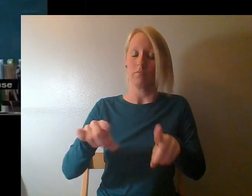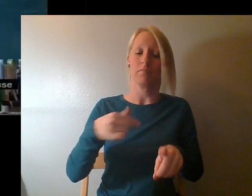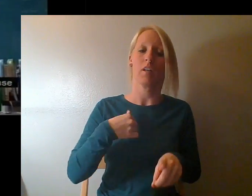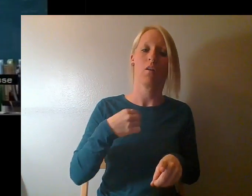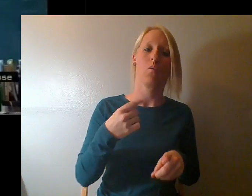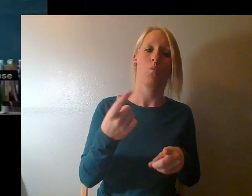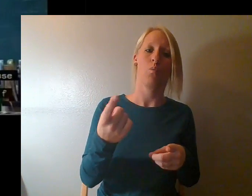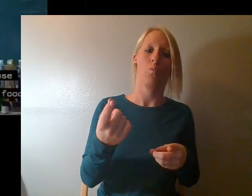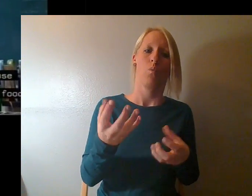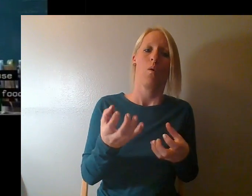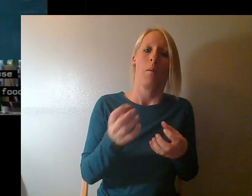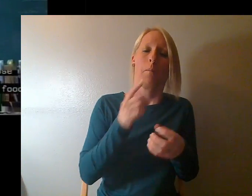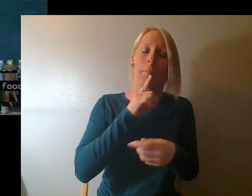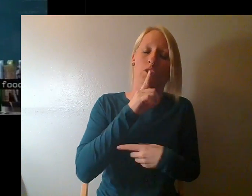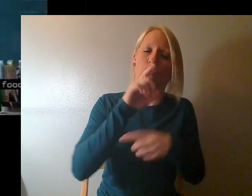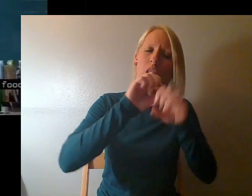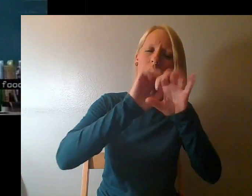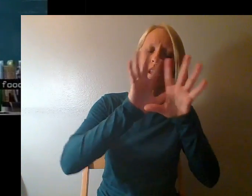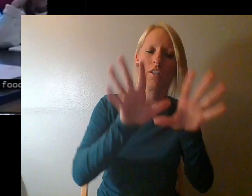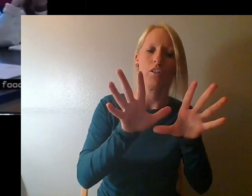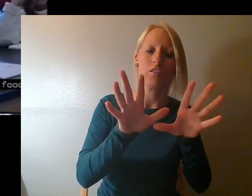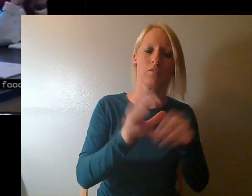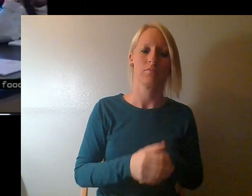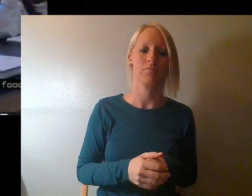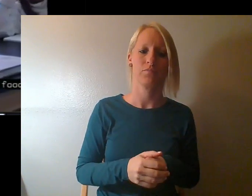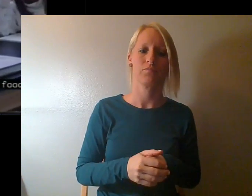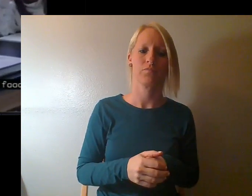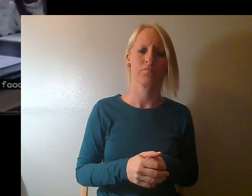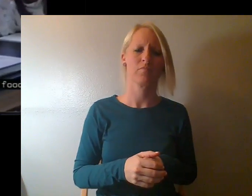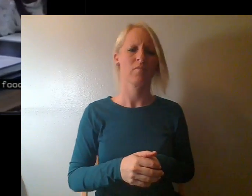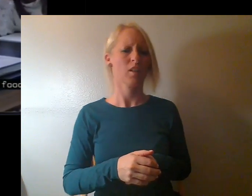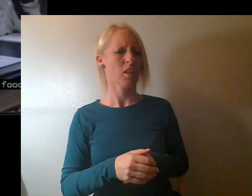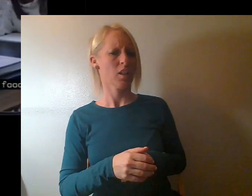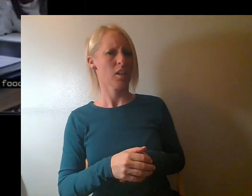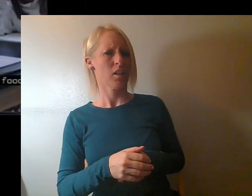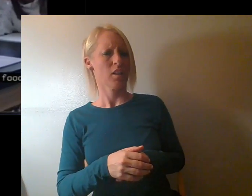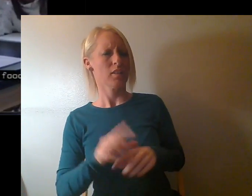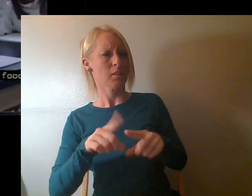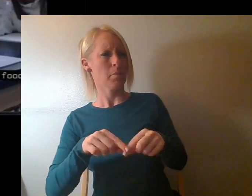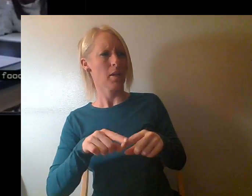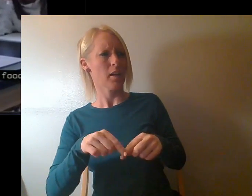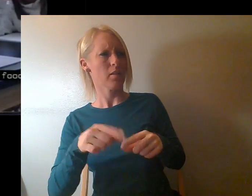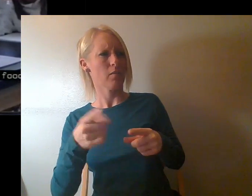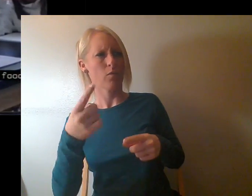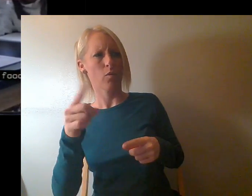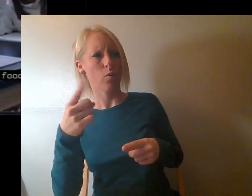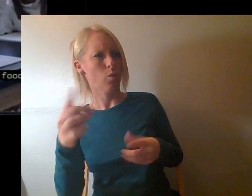for? we depend on it for our food and our oxygen. Okay, our food and our oxygen.